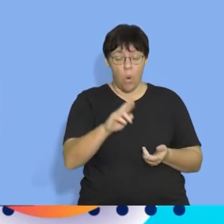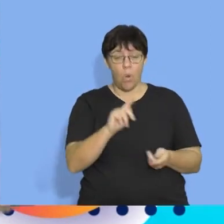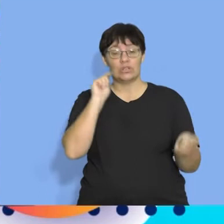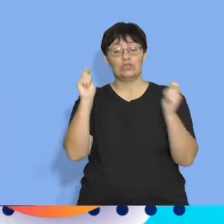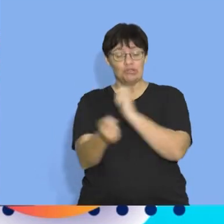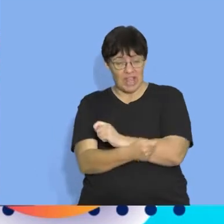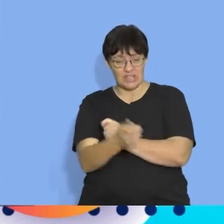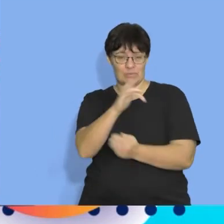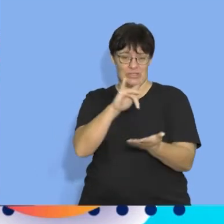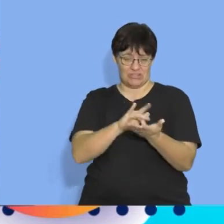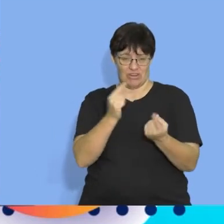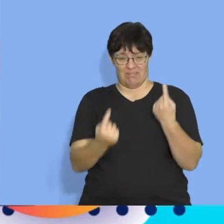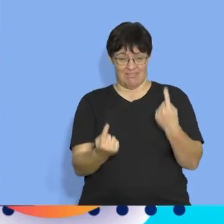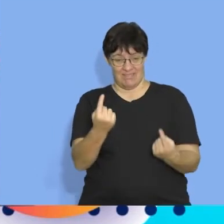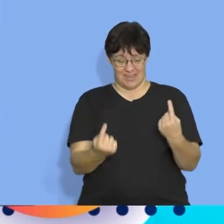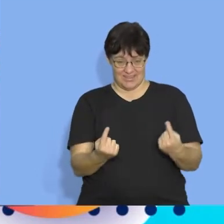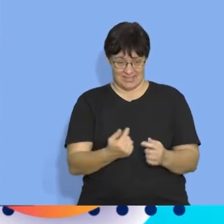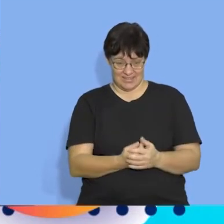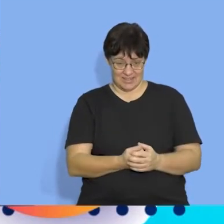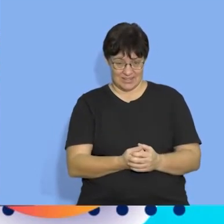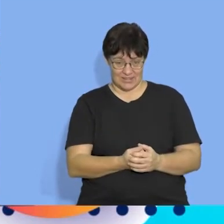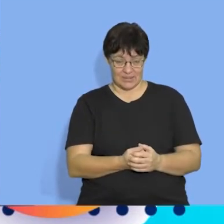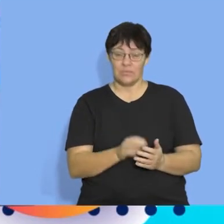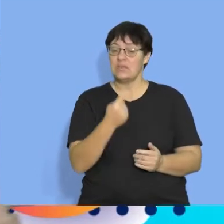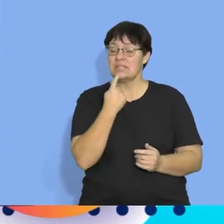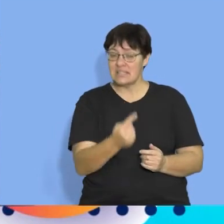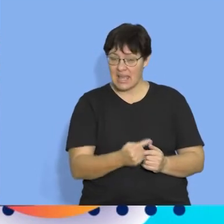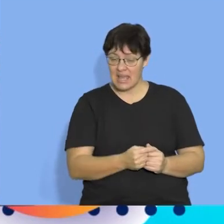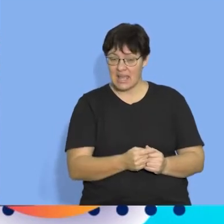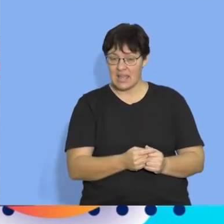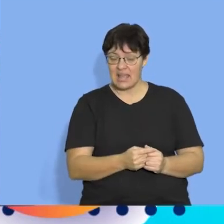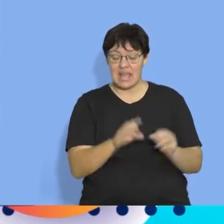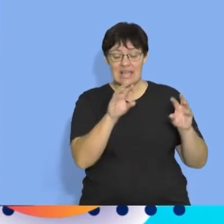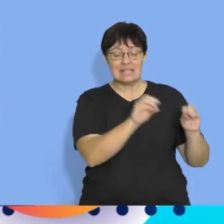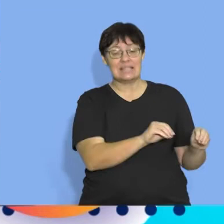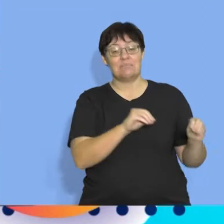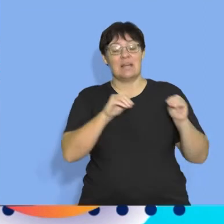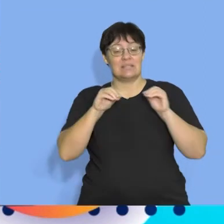distance or change in position. We will often say the